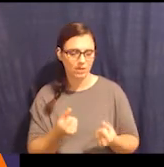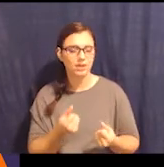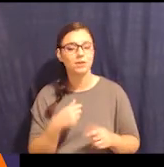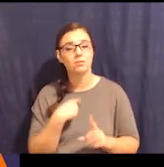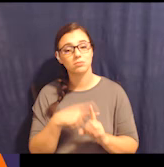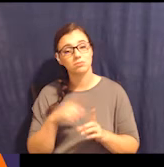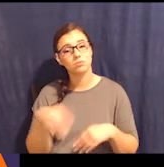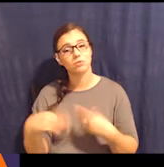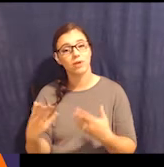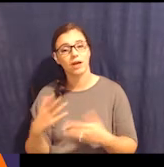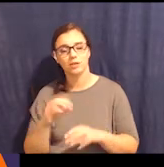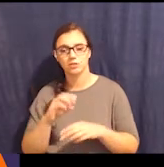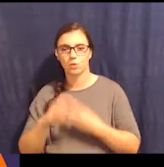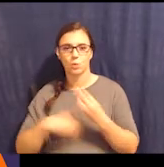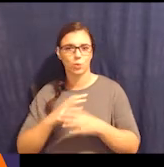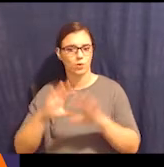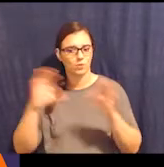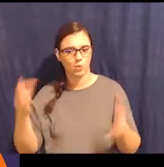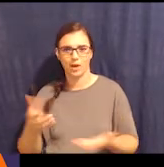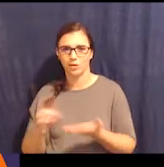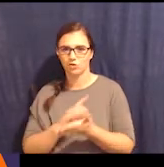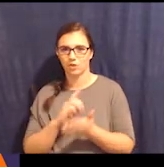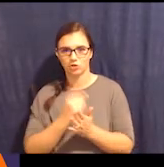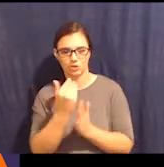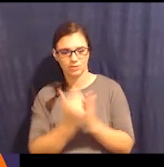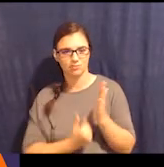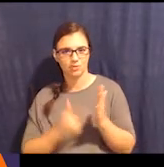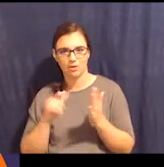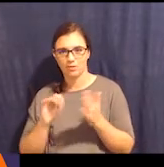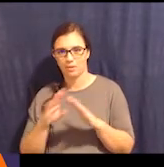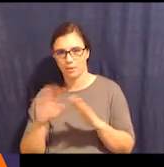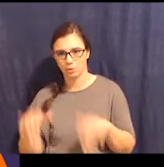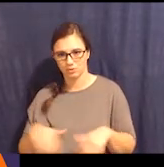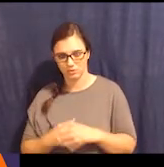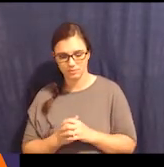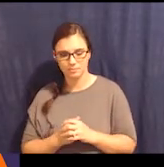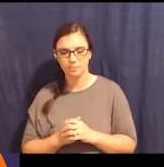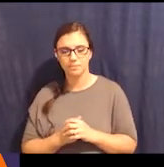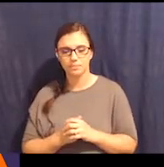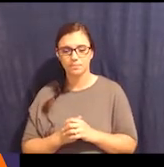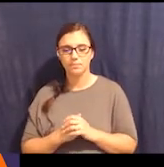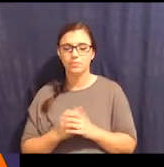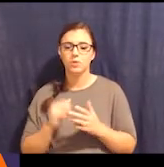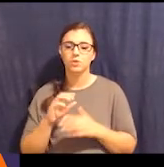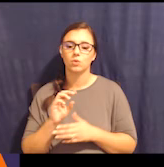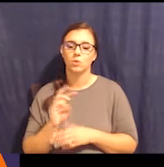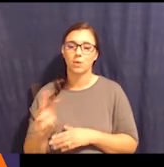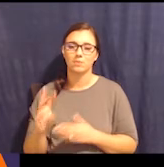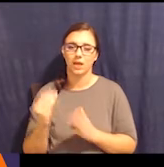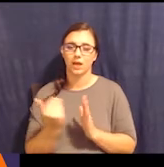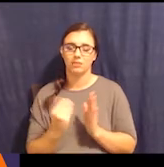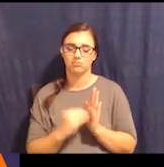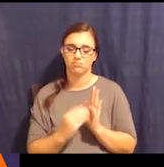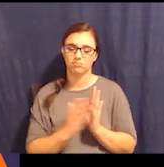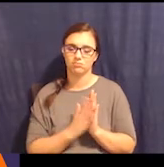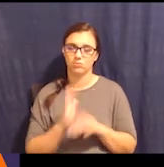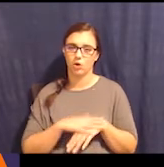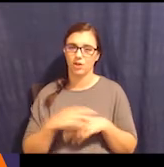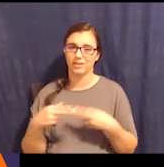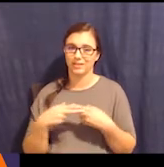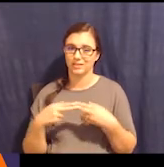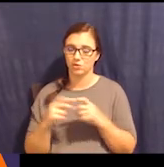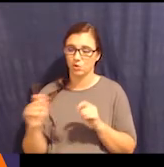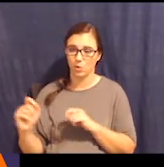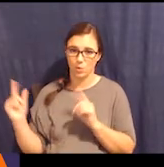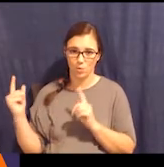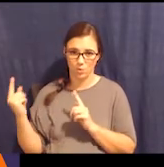clubhouses. The website that's listed on the slideshow presentation provides a direct link to the Clubhouse